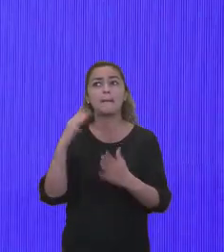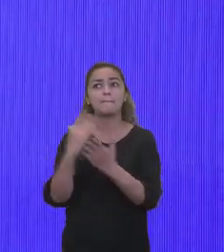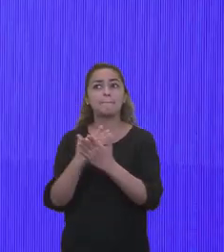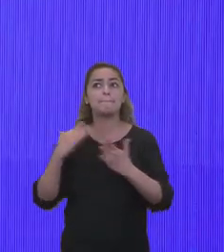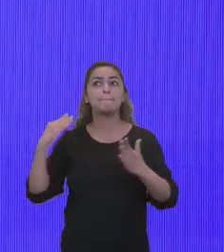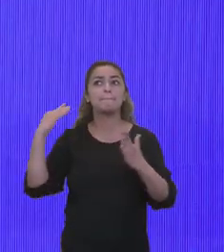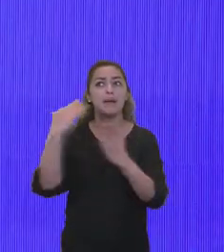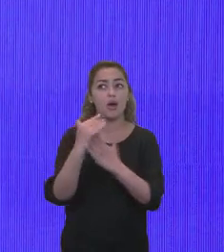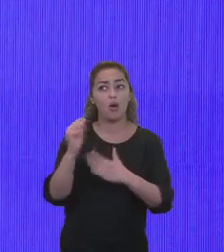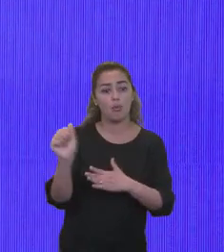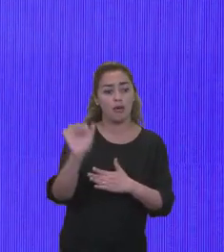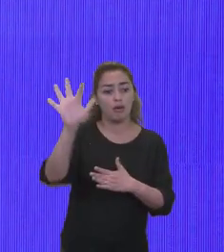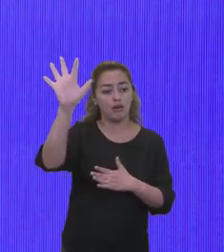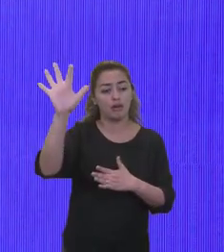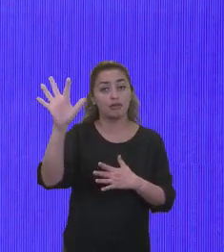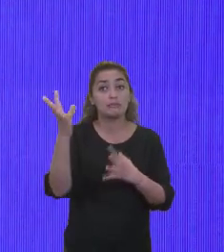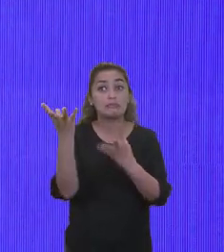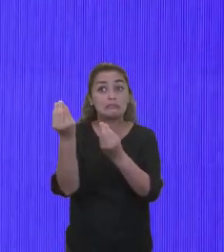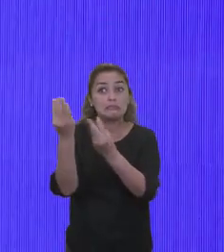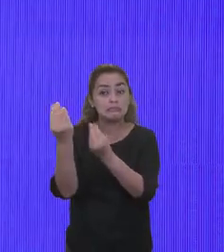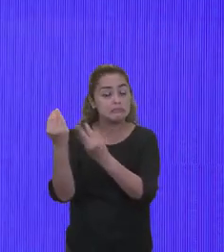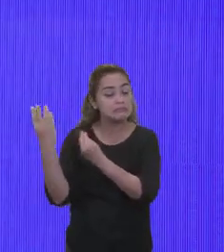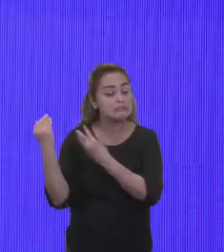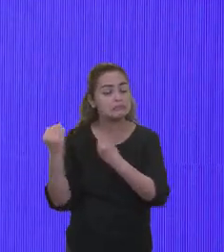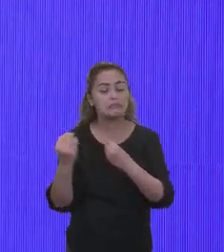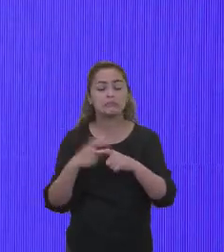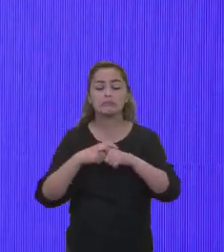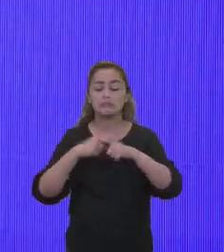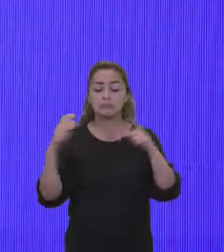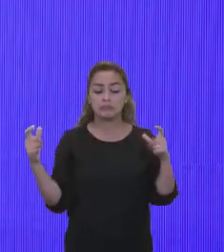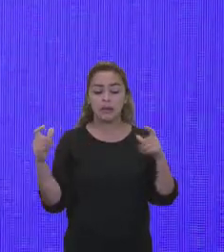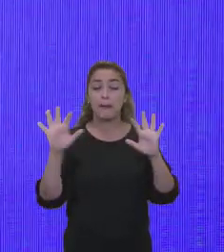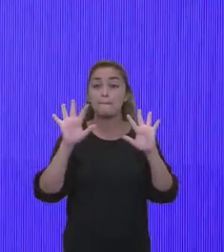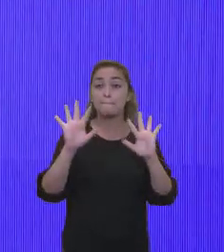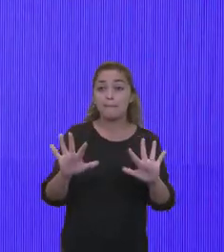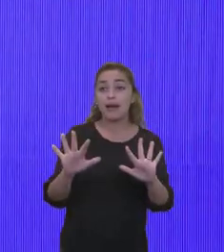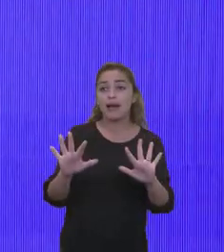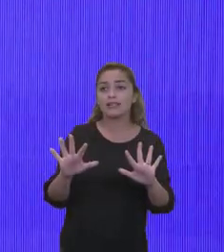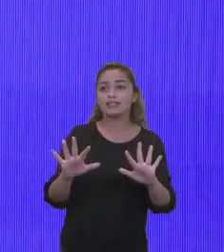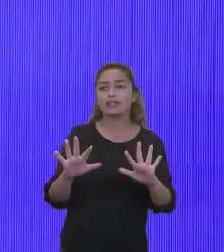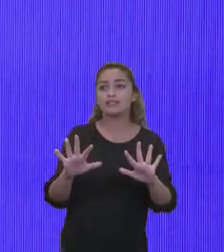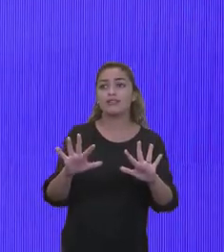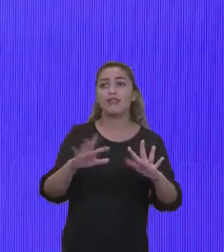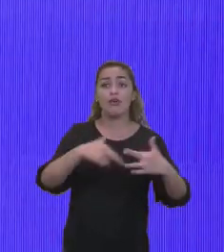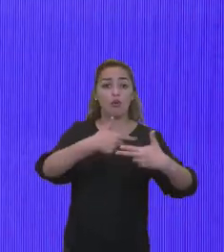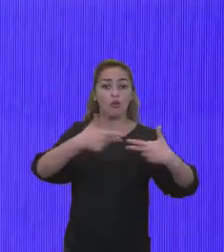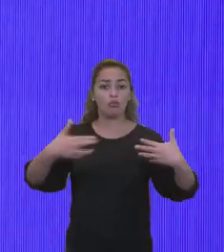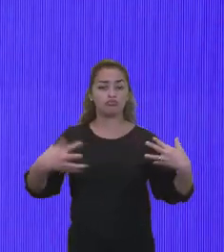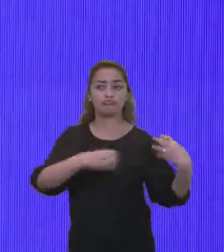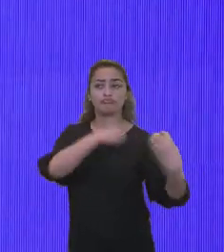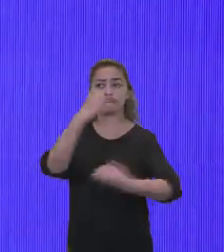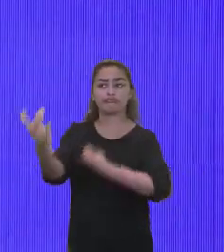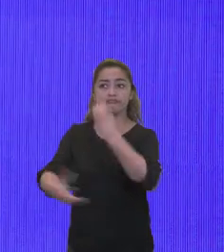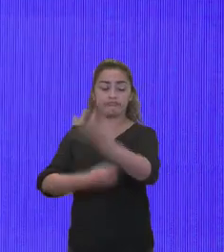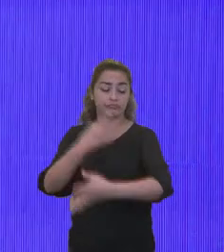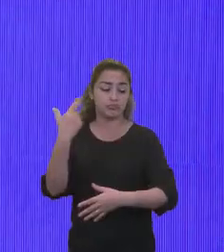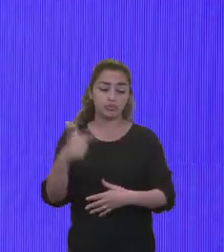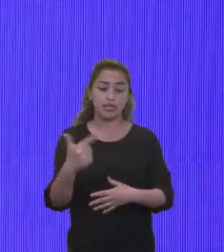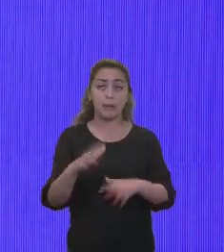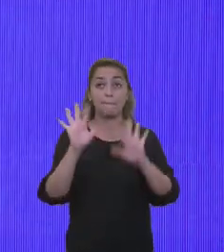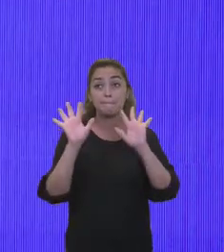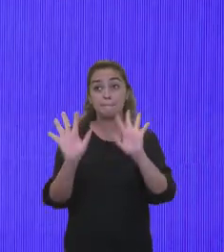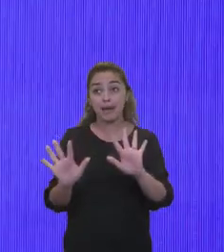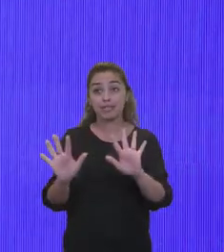Paraguay. There are more slums in Brazil than people who live in Rio Grande do Sul state. But public policies don't touch